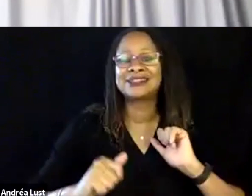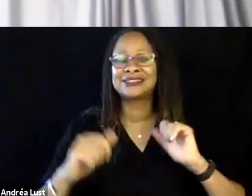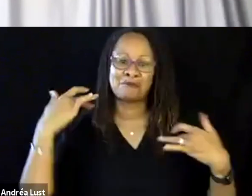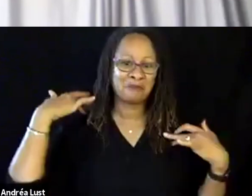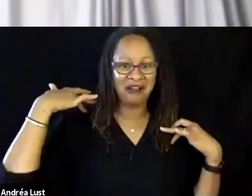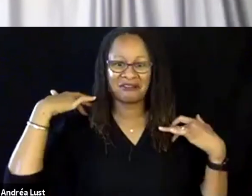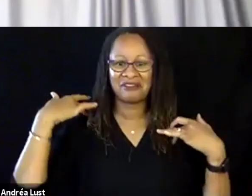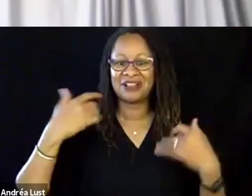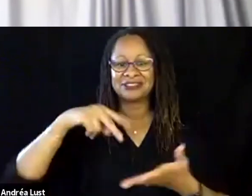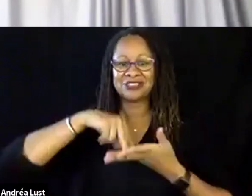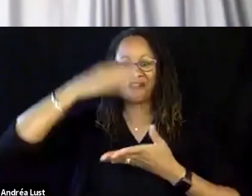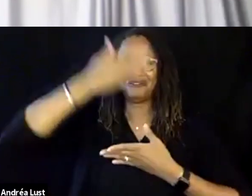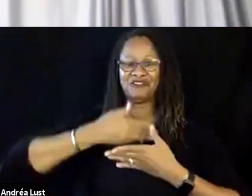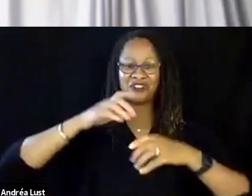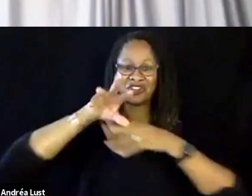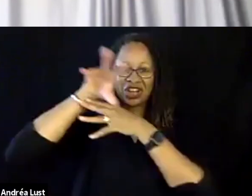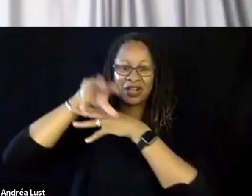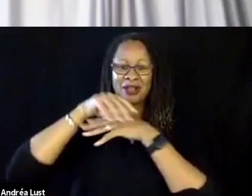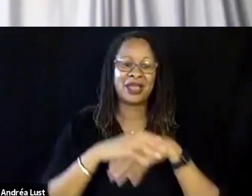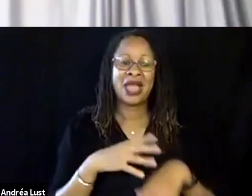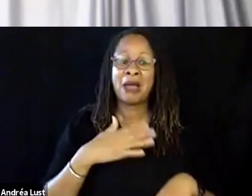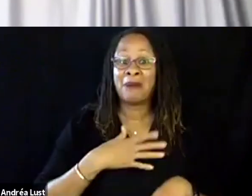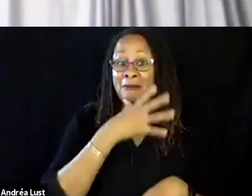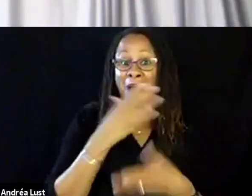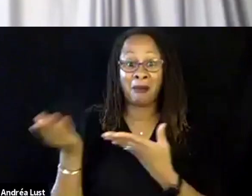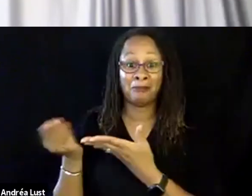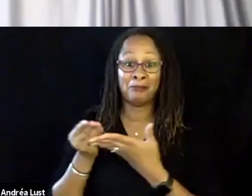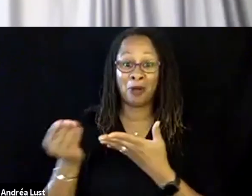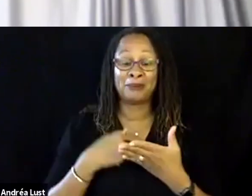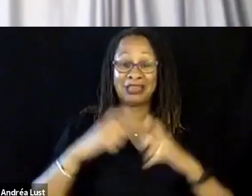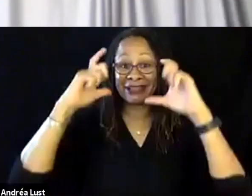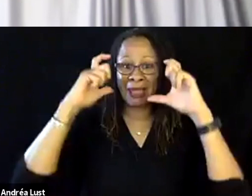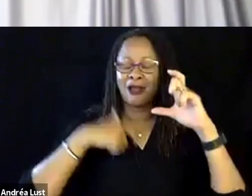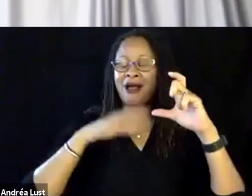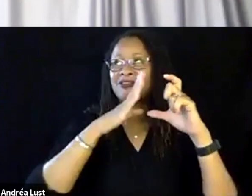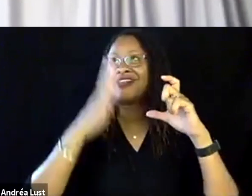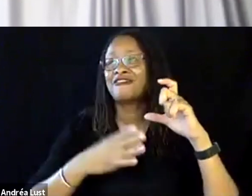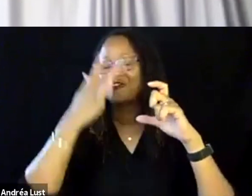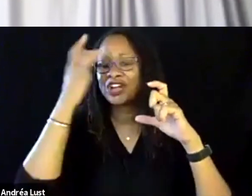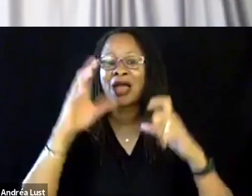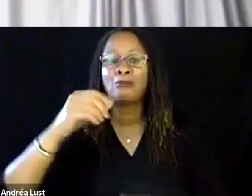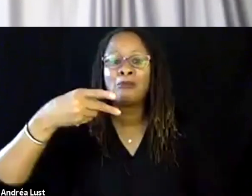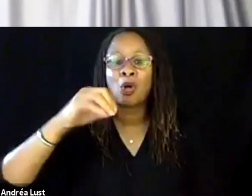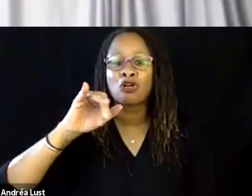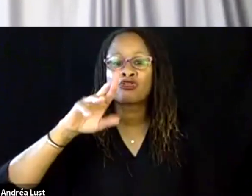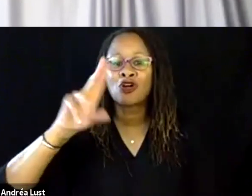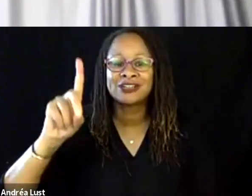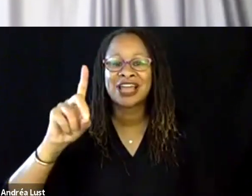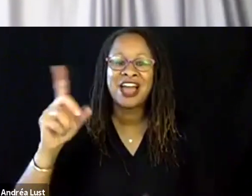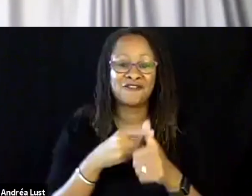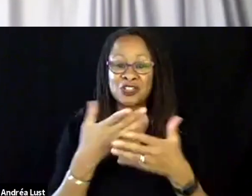camera. Actually, my mom bought me a Polaroid camera. I'll never forget it. And the first thing I did was do a photo shoot in the